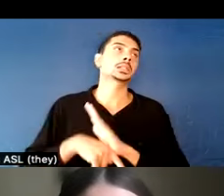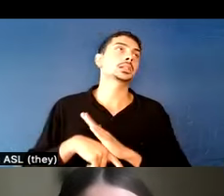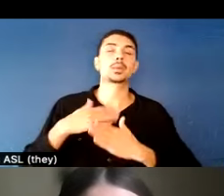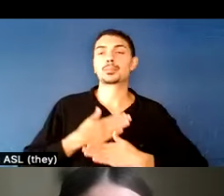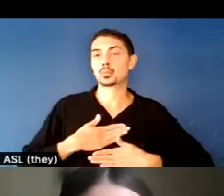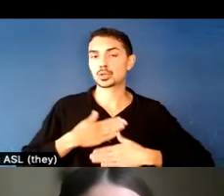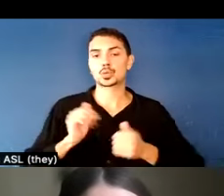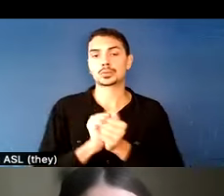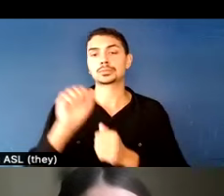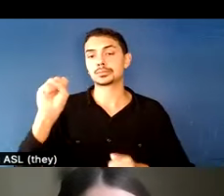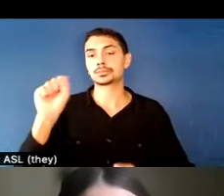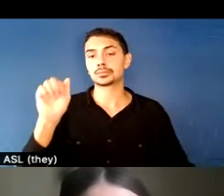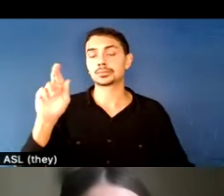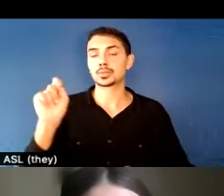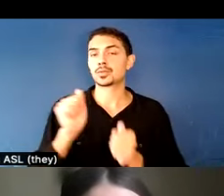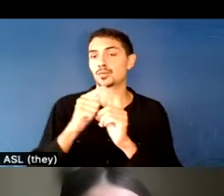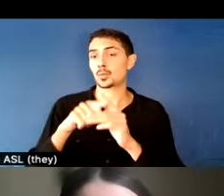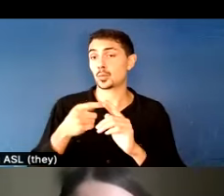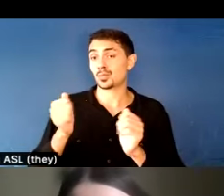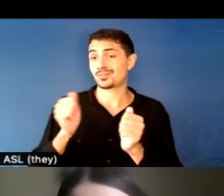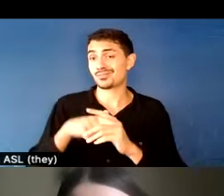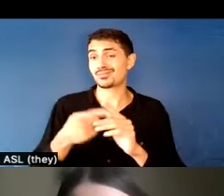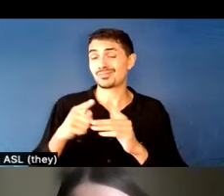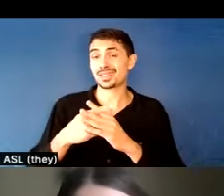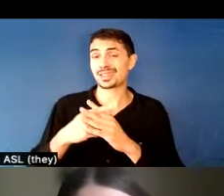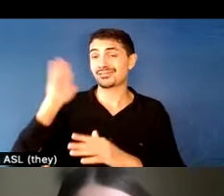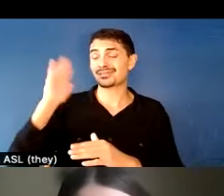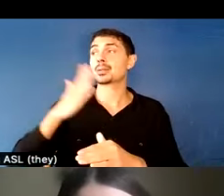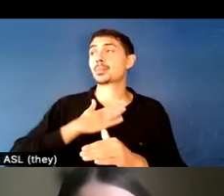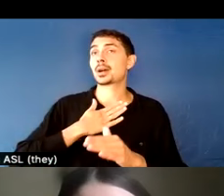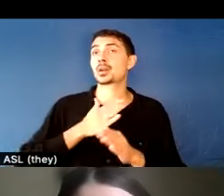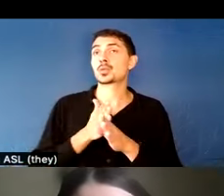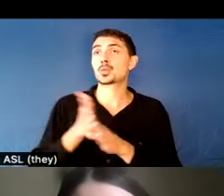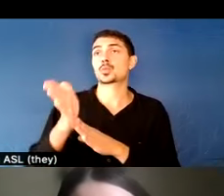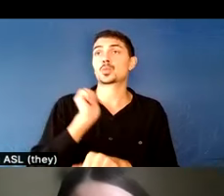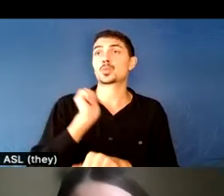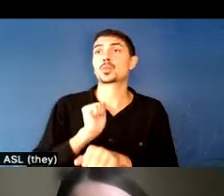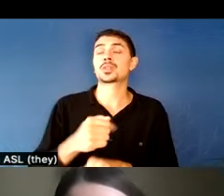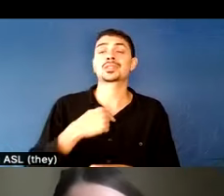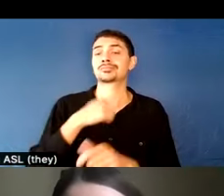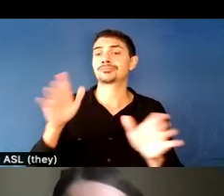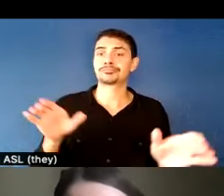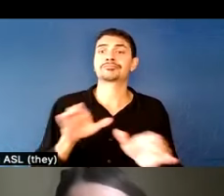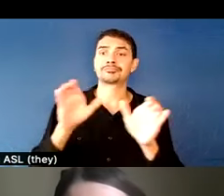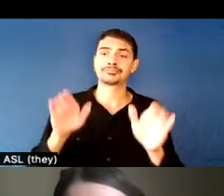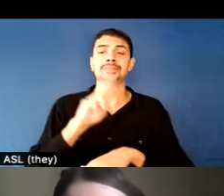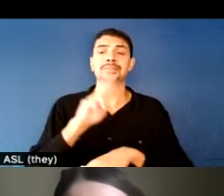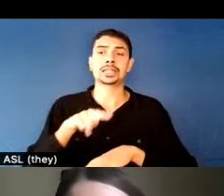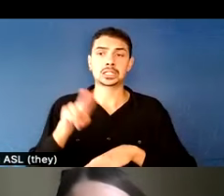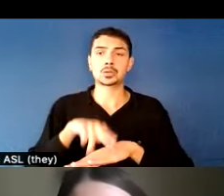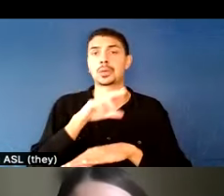very, very beginning. Then throughout my career, I've been doing this national training and technical